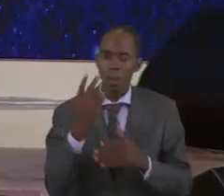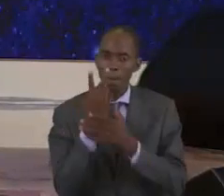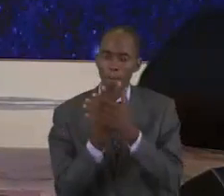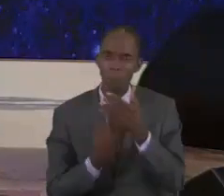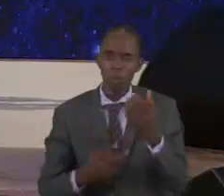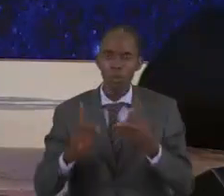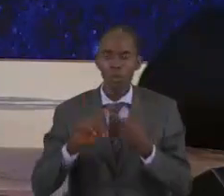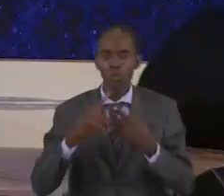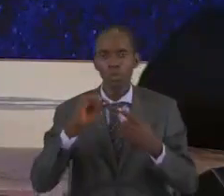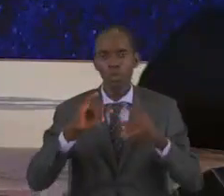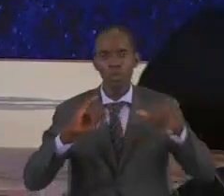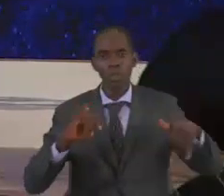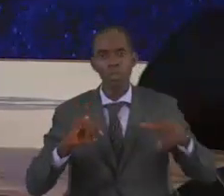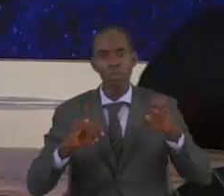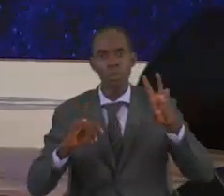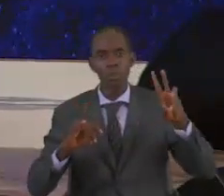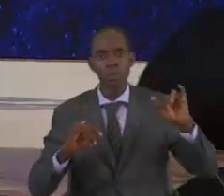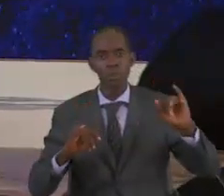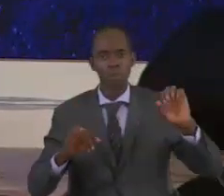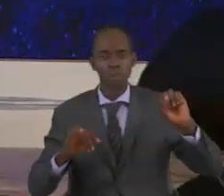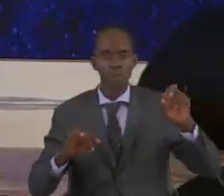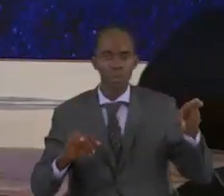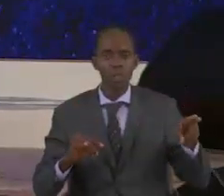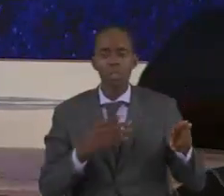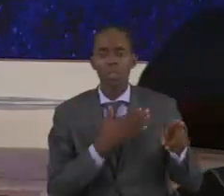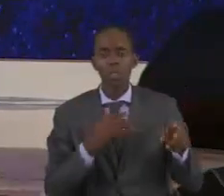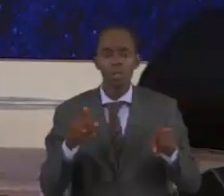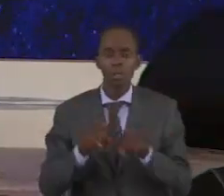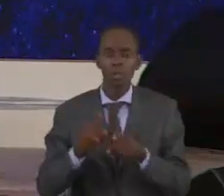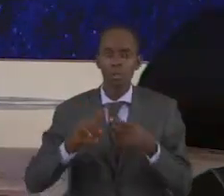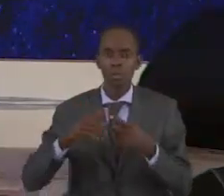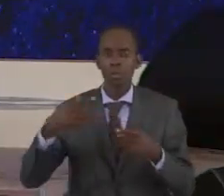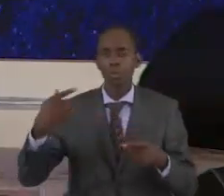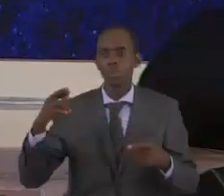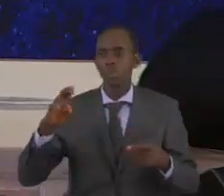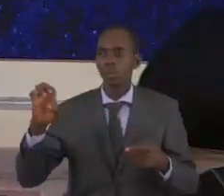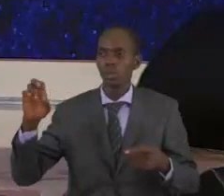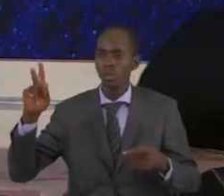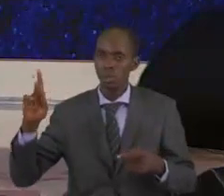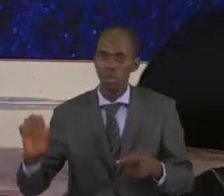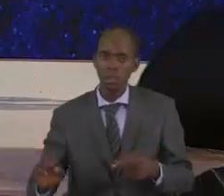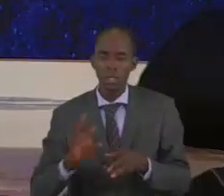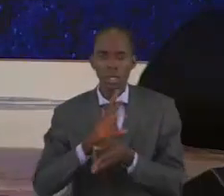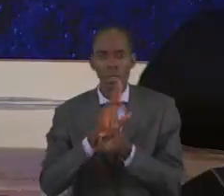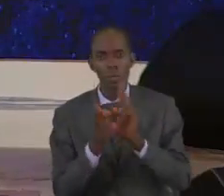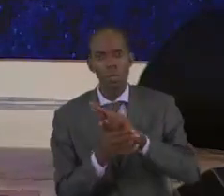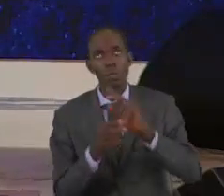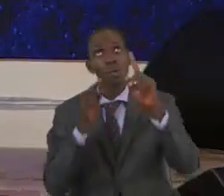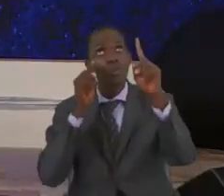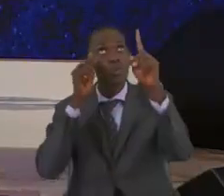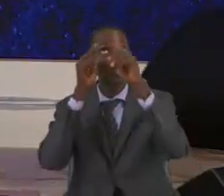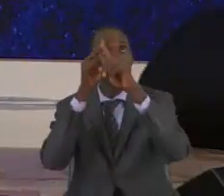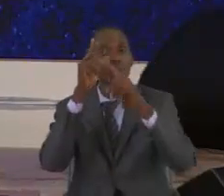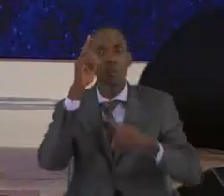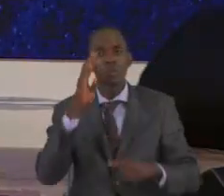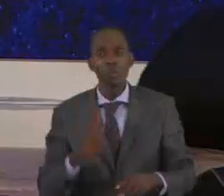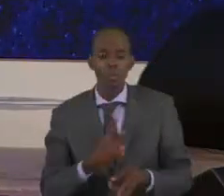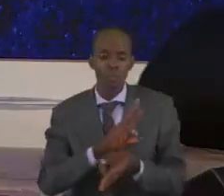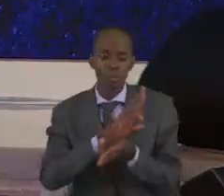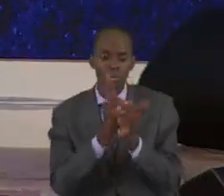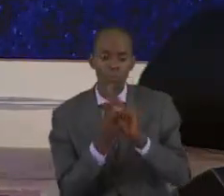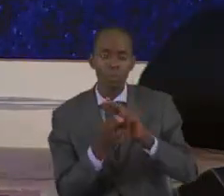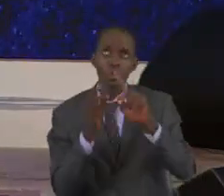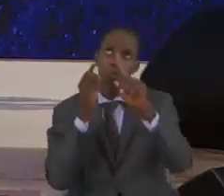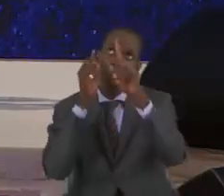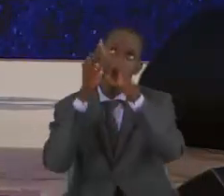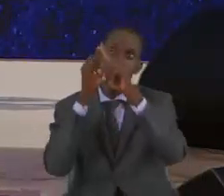the Jews and also to the Greeks, repentance toward God. Repentance toward